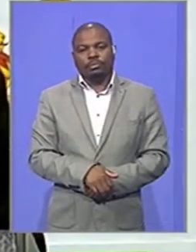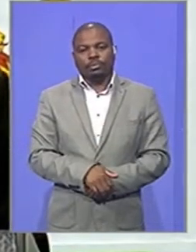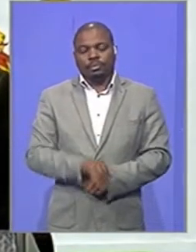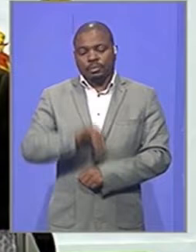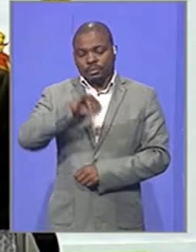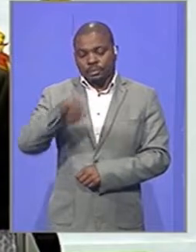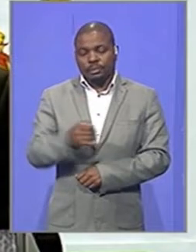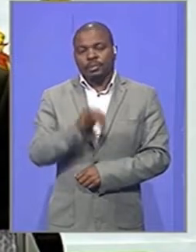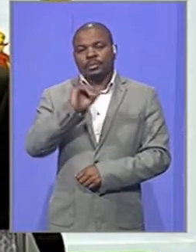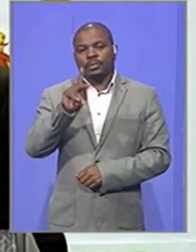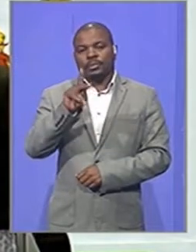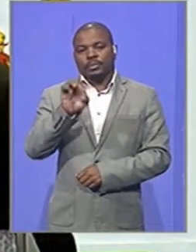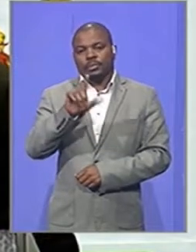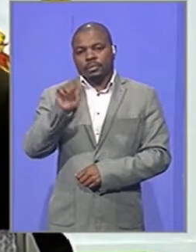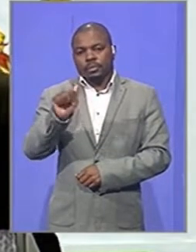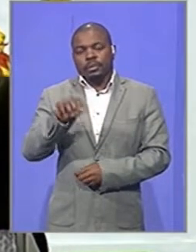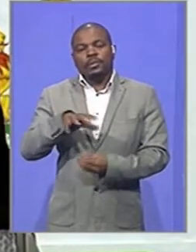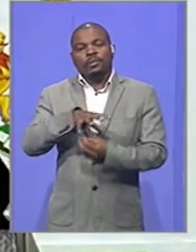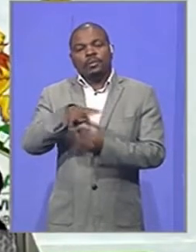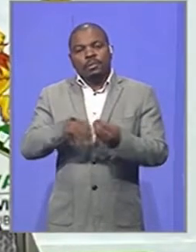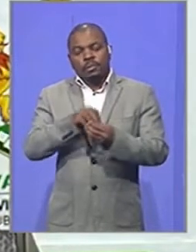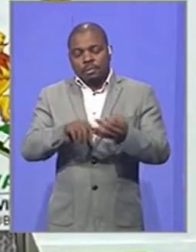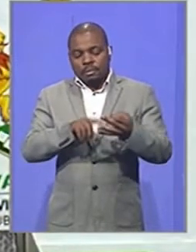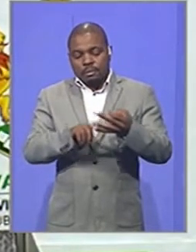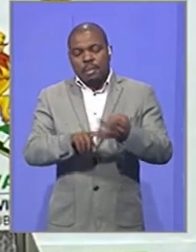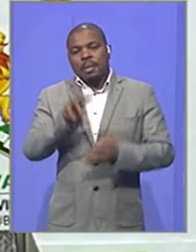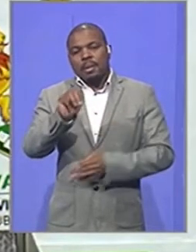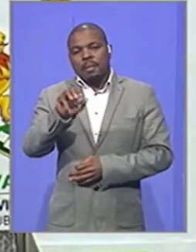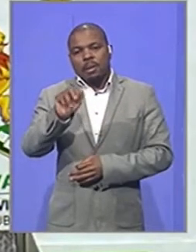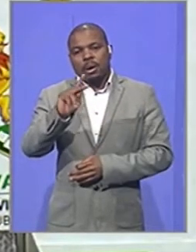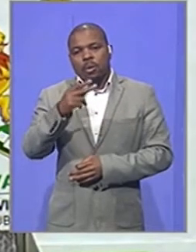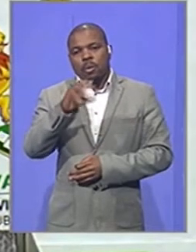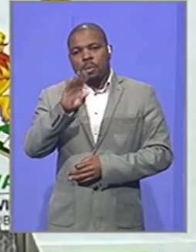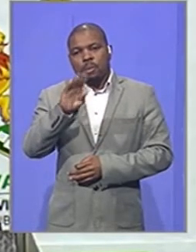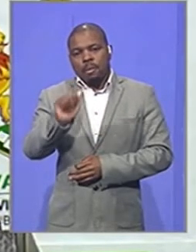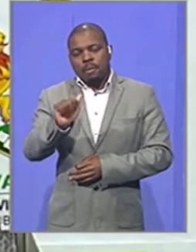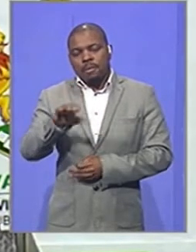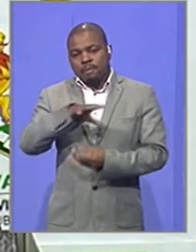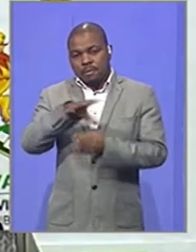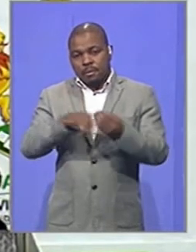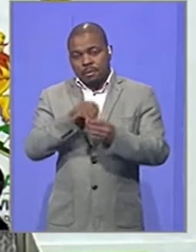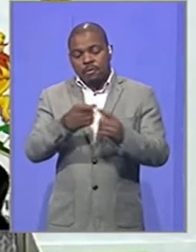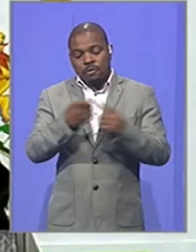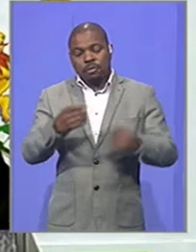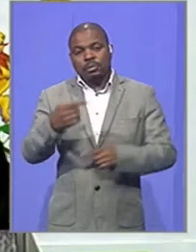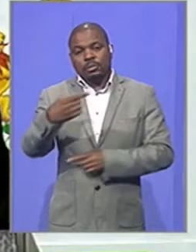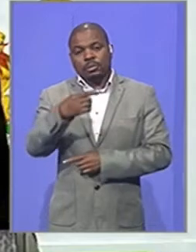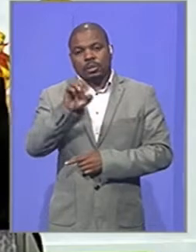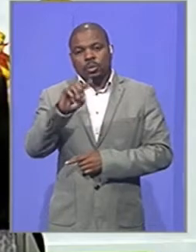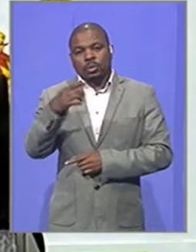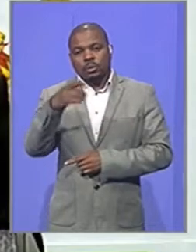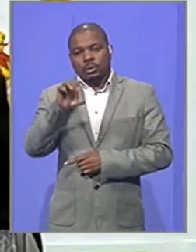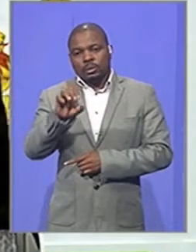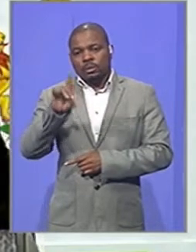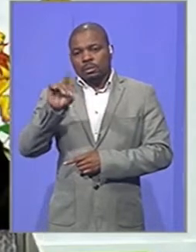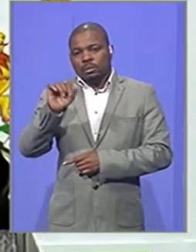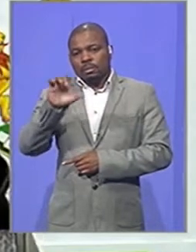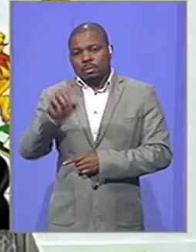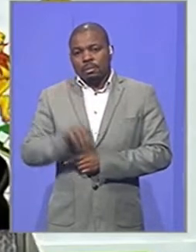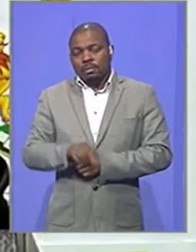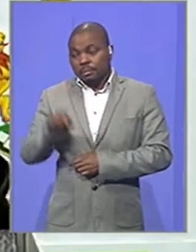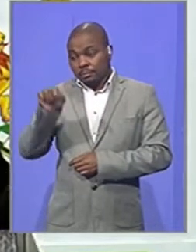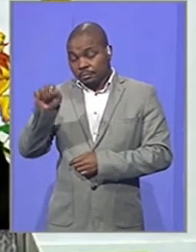Jikela family and Makoba family in Georgedale, who